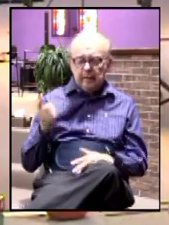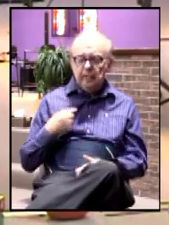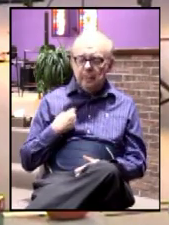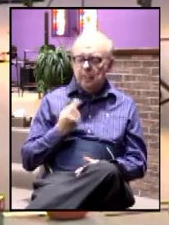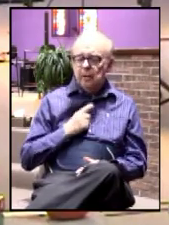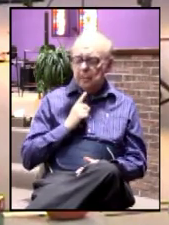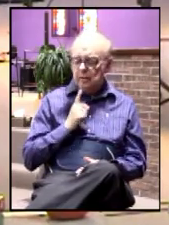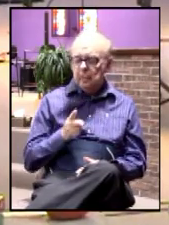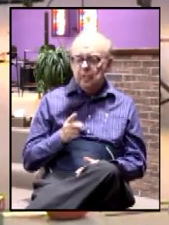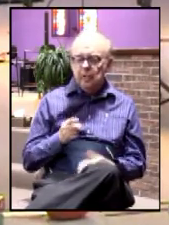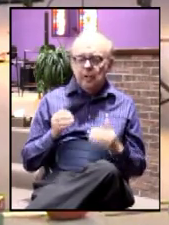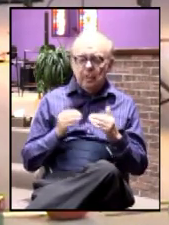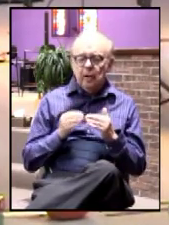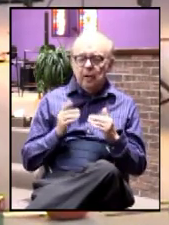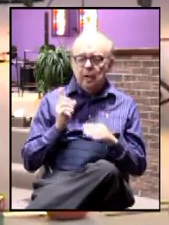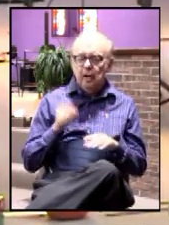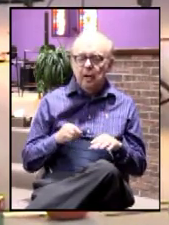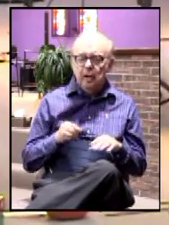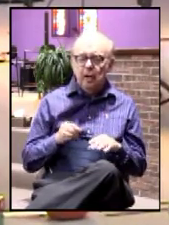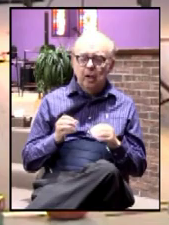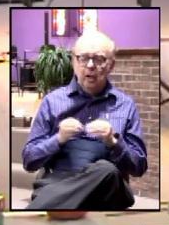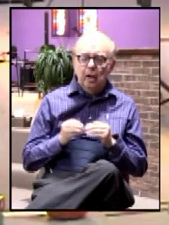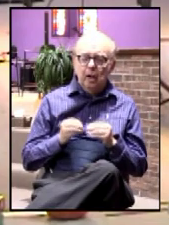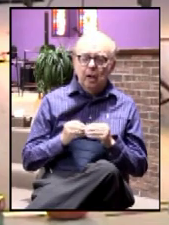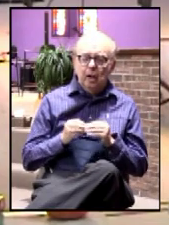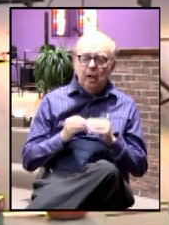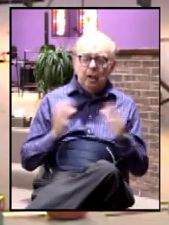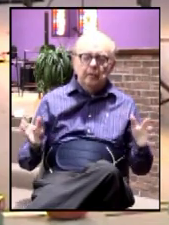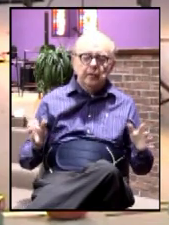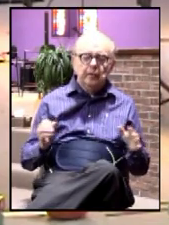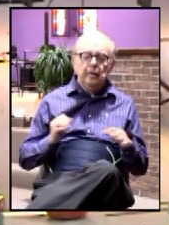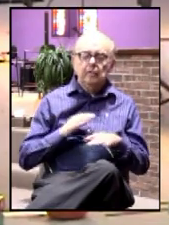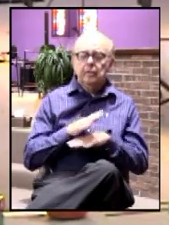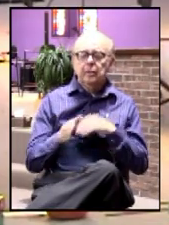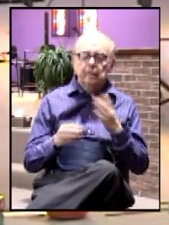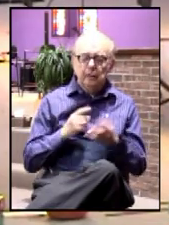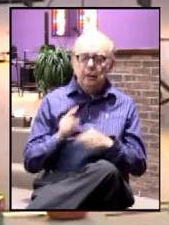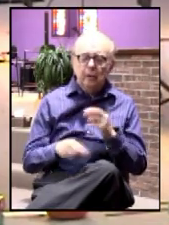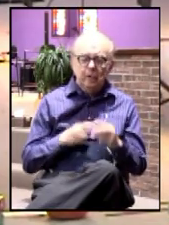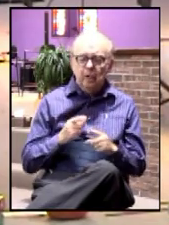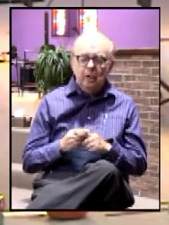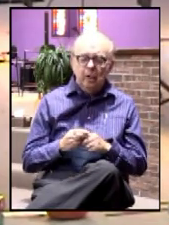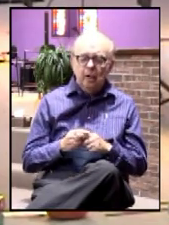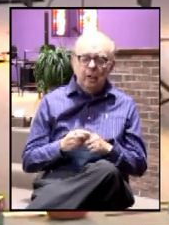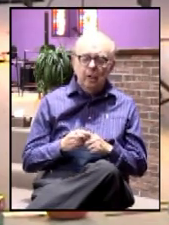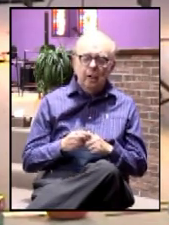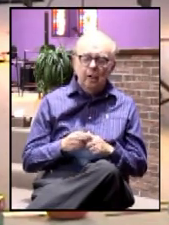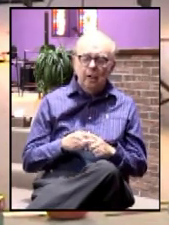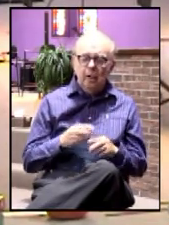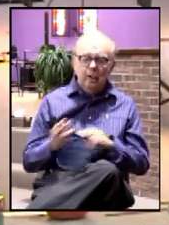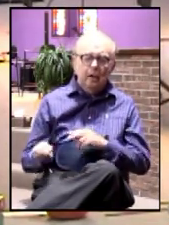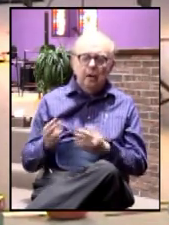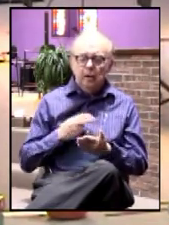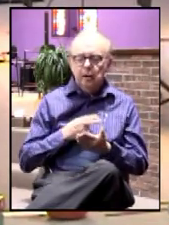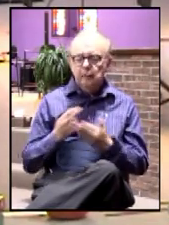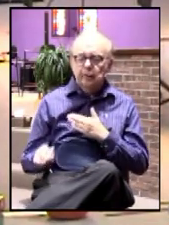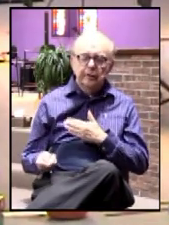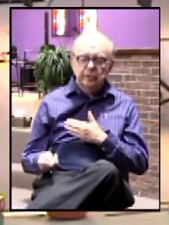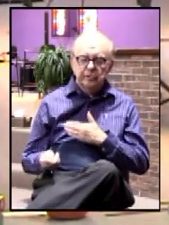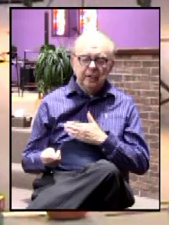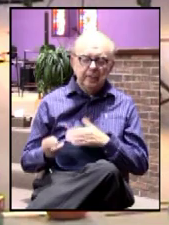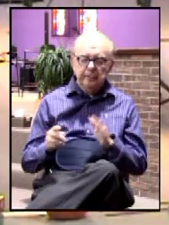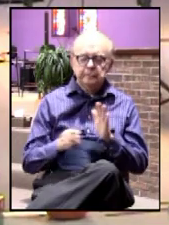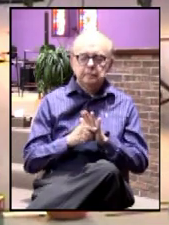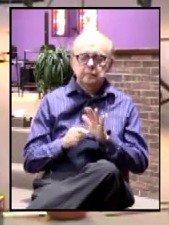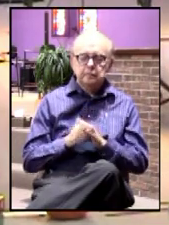think for it to be real and meaningful, it has to be one big, huge, impressive change. And what we do is we fall into this negative